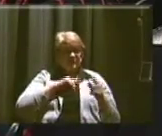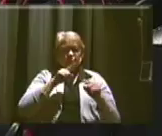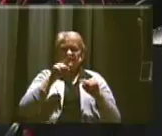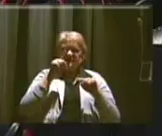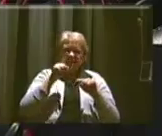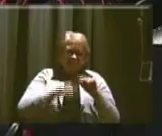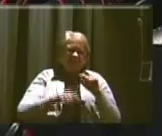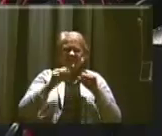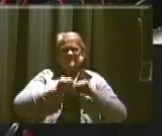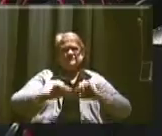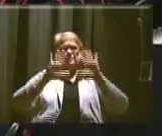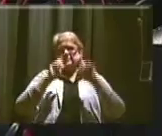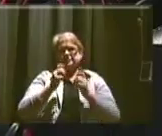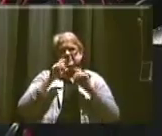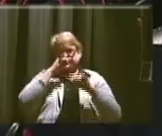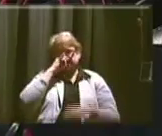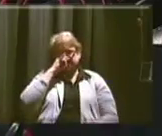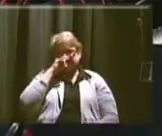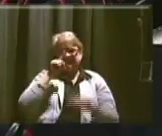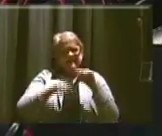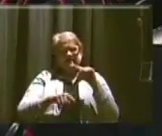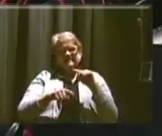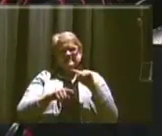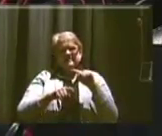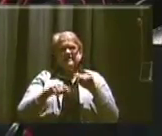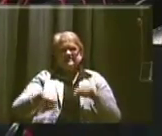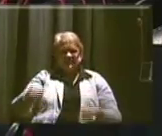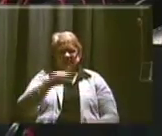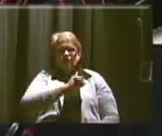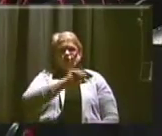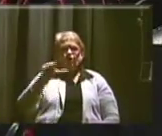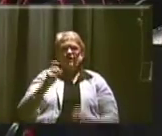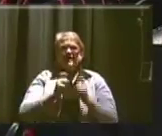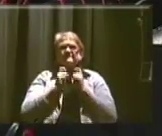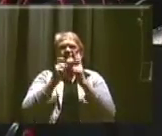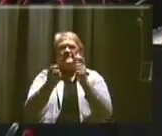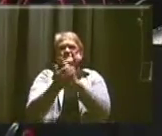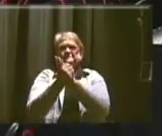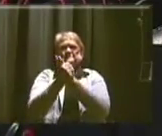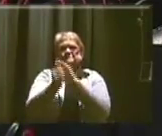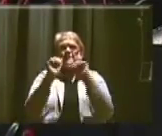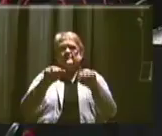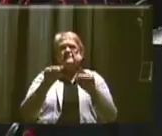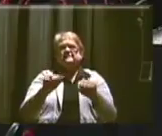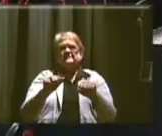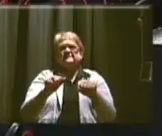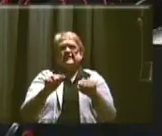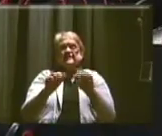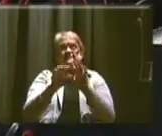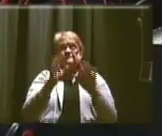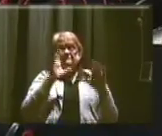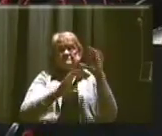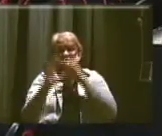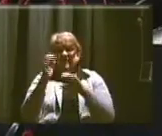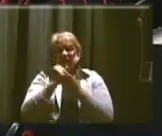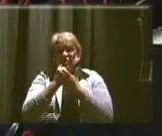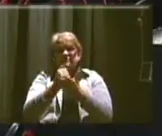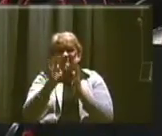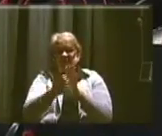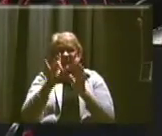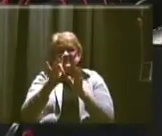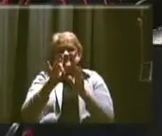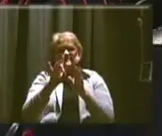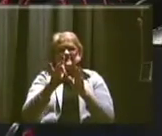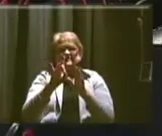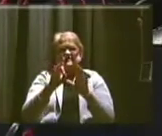they all have gifts, and it's our job to find the gifts and to nourish them. So thank you for coming to District